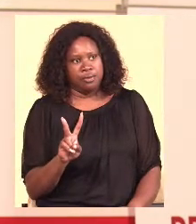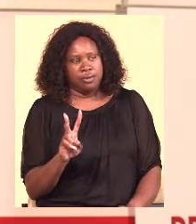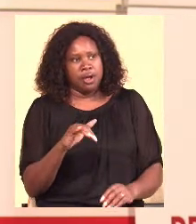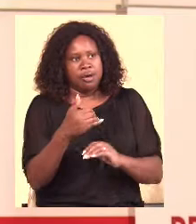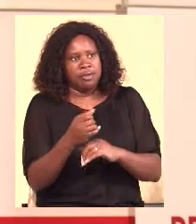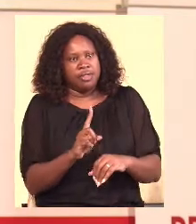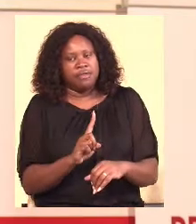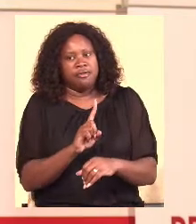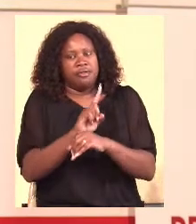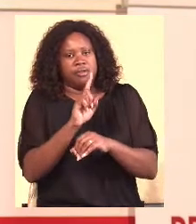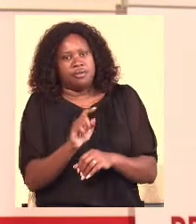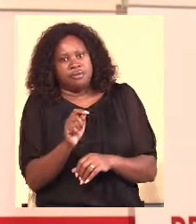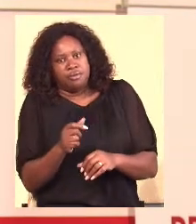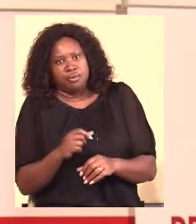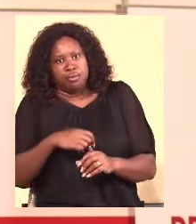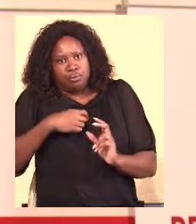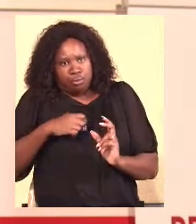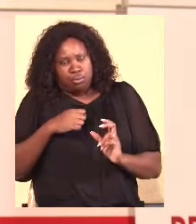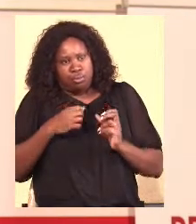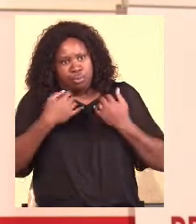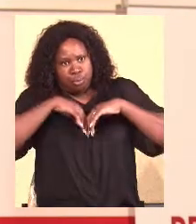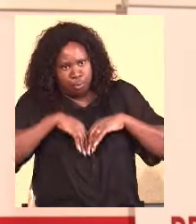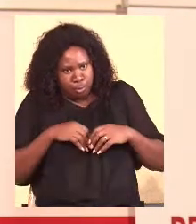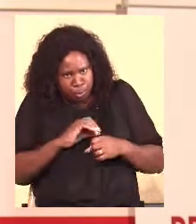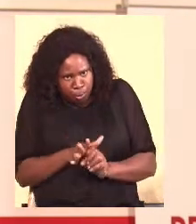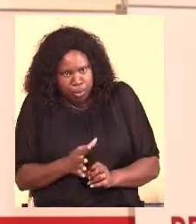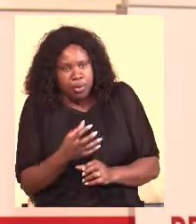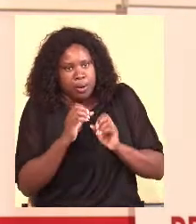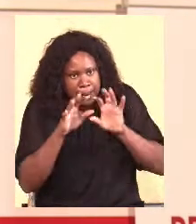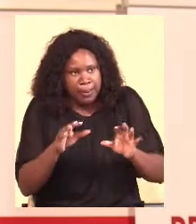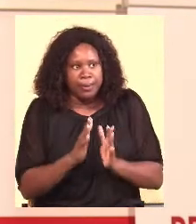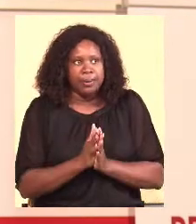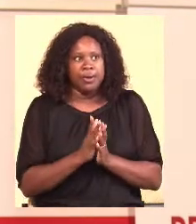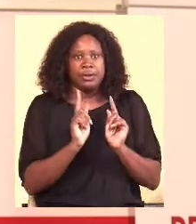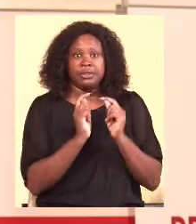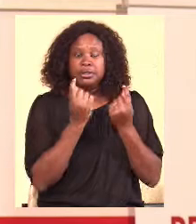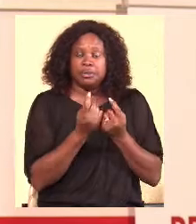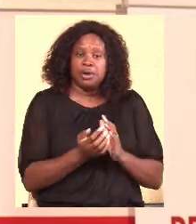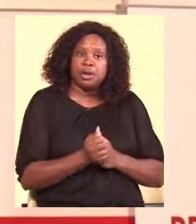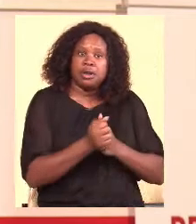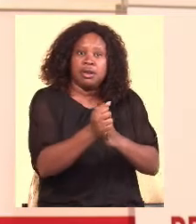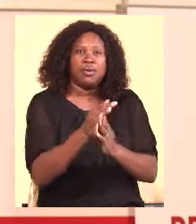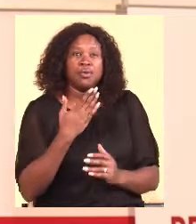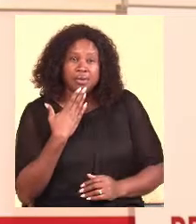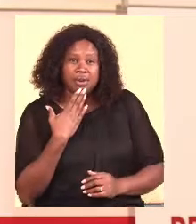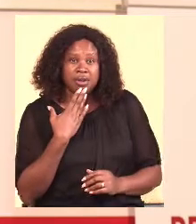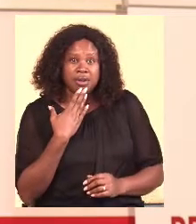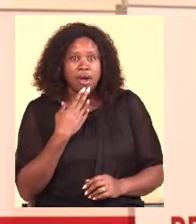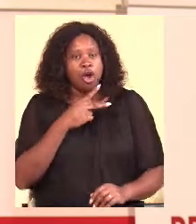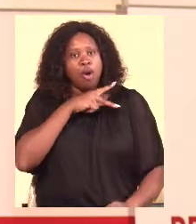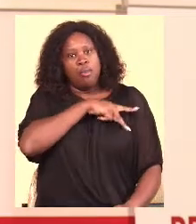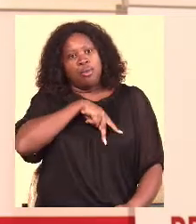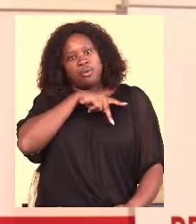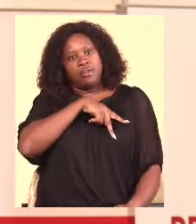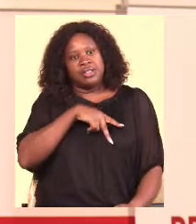few cases were announced. And this team is led by Professor Kenneth Matengu,